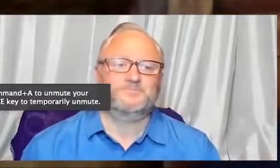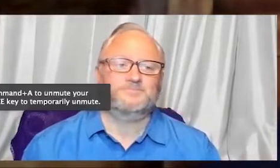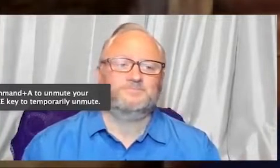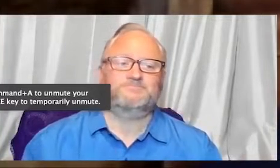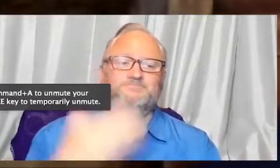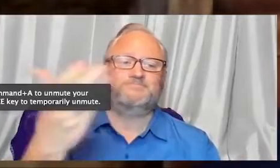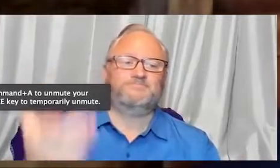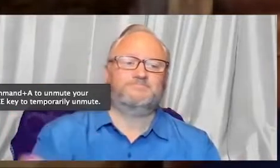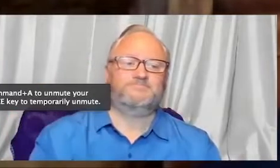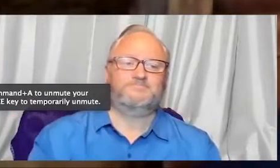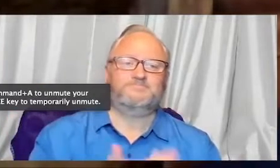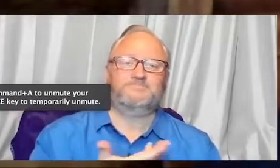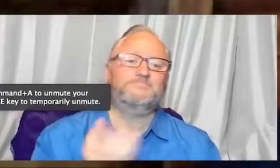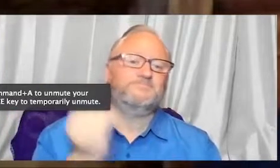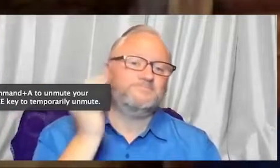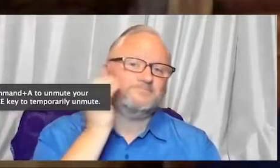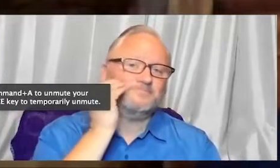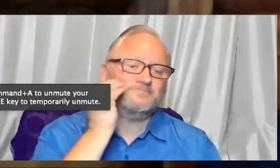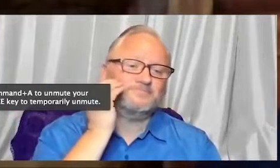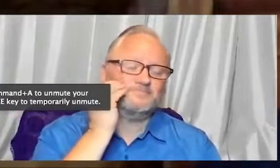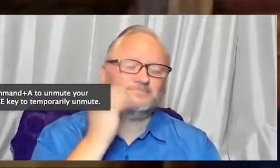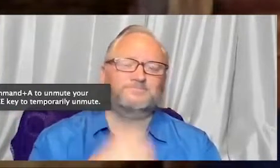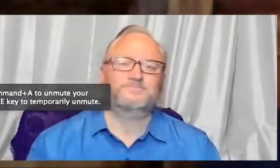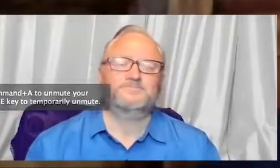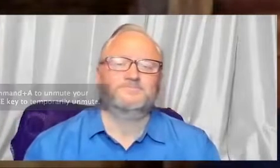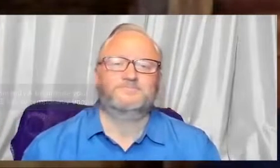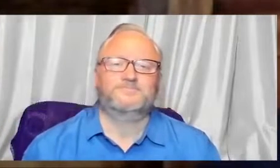Welcome home.